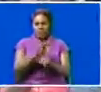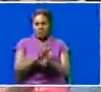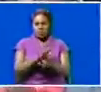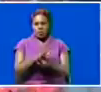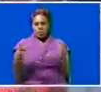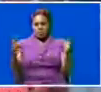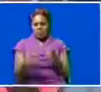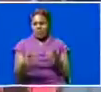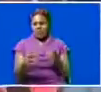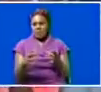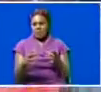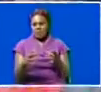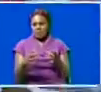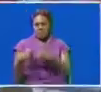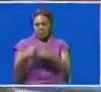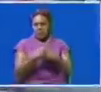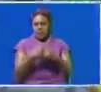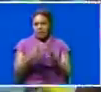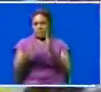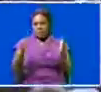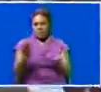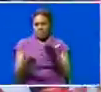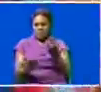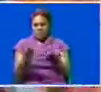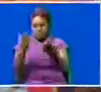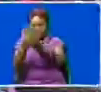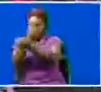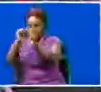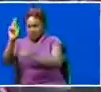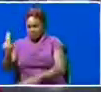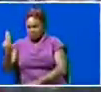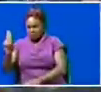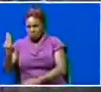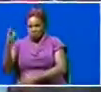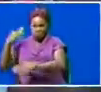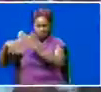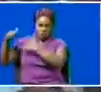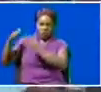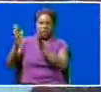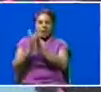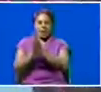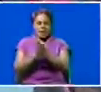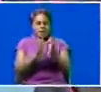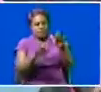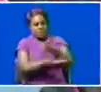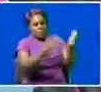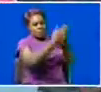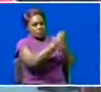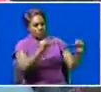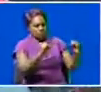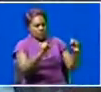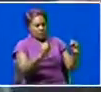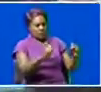party, whose main challenge is to balance between President Uhuru Kenyatta's legacy and Deputy President William